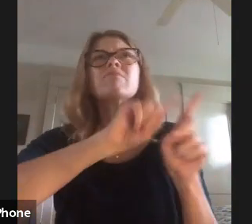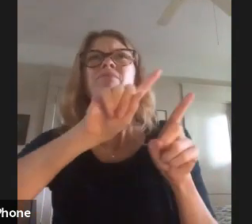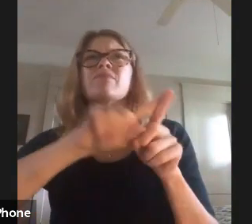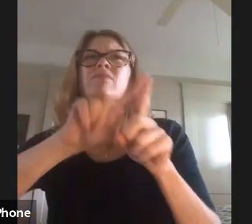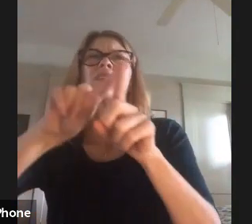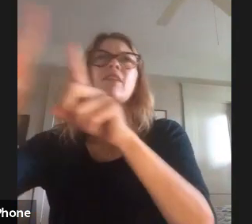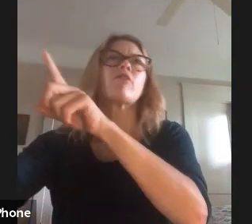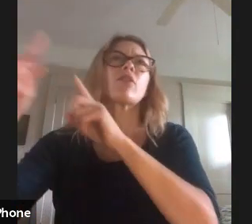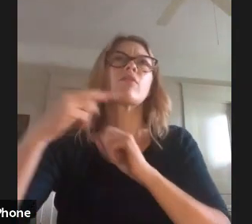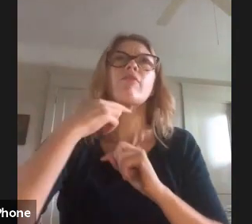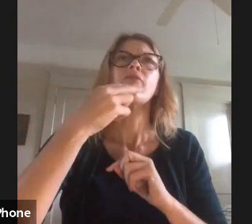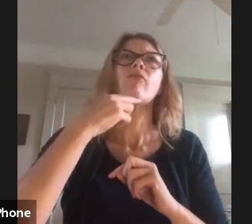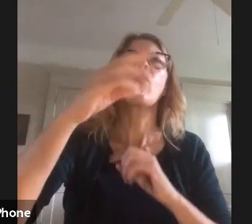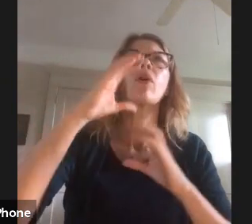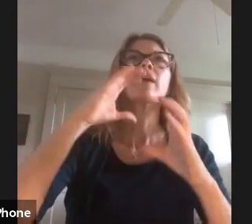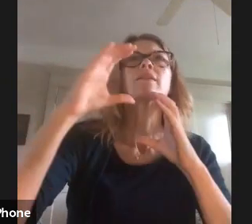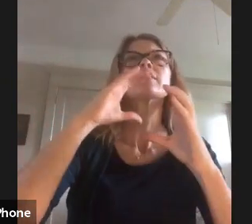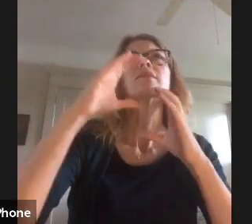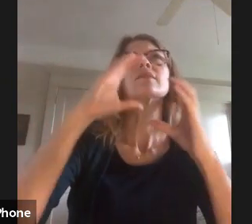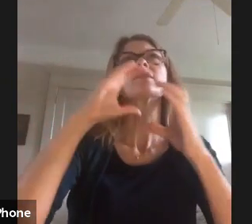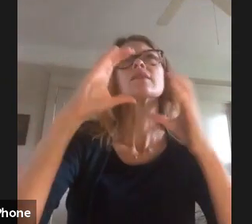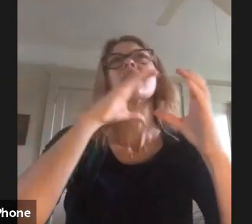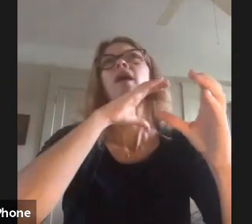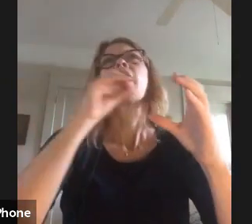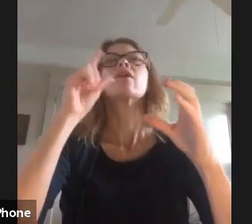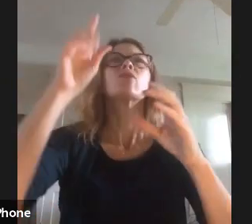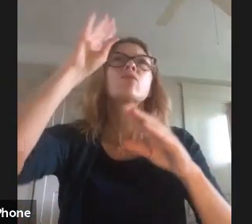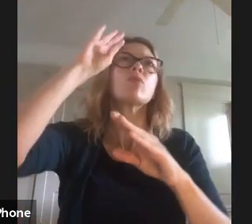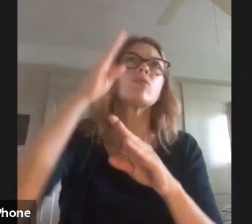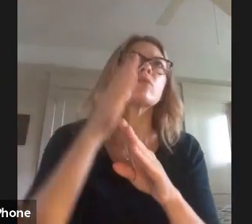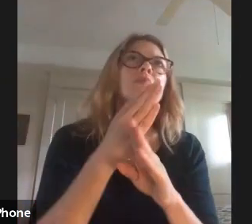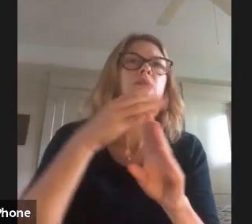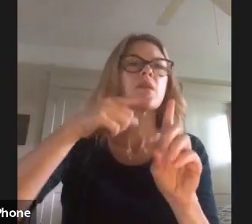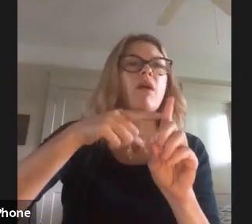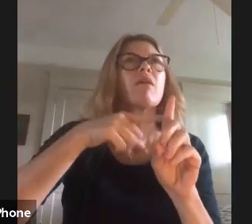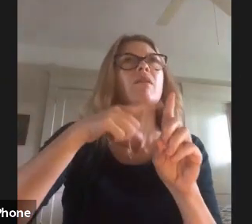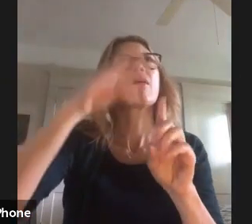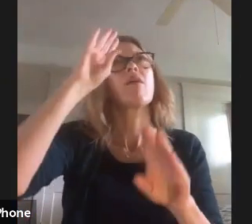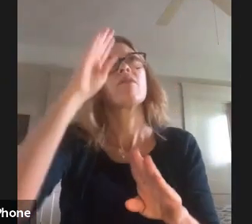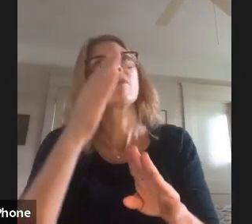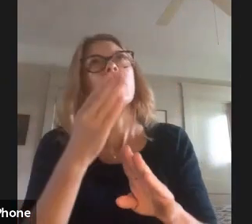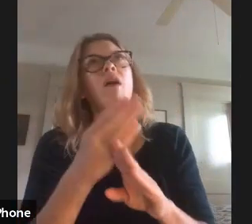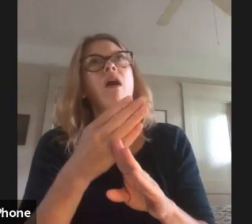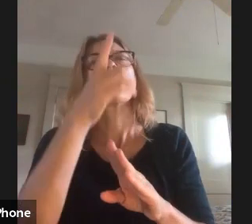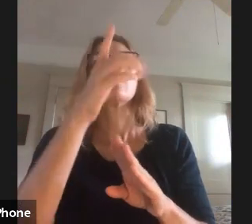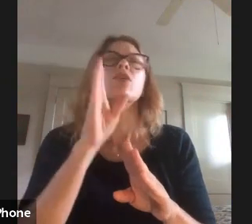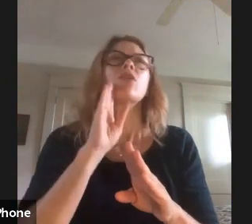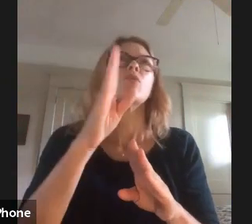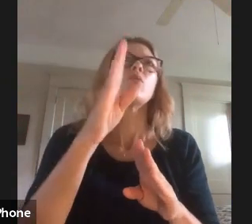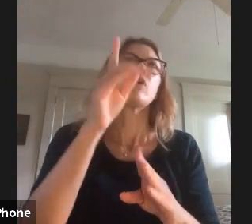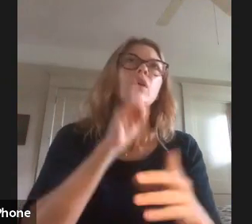voices. O Son of God, O Giver of